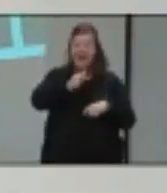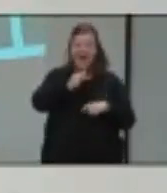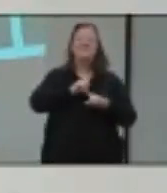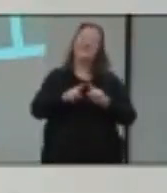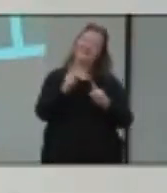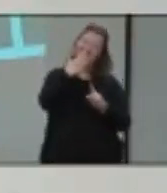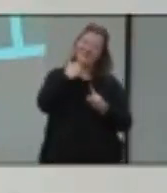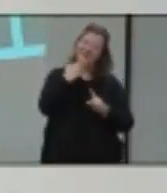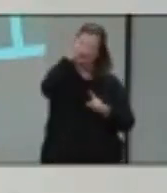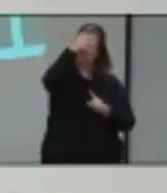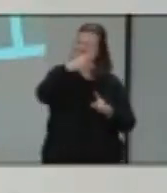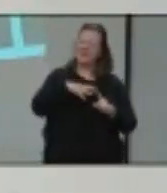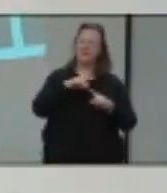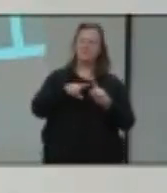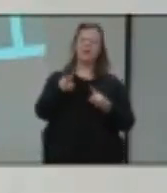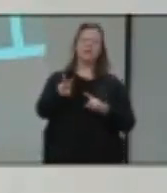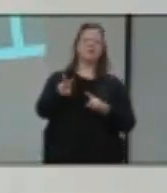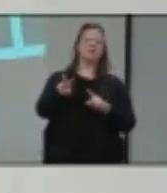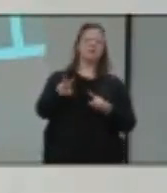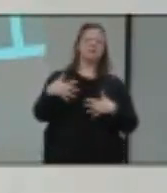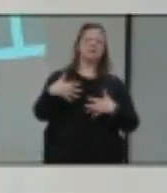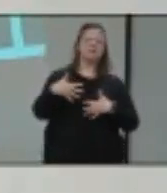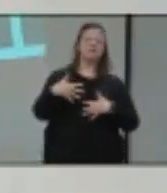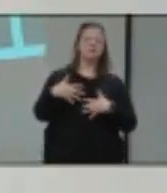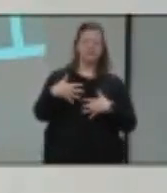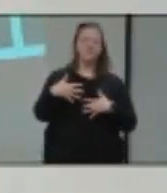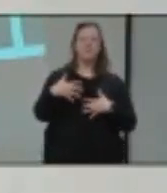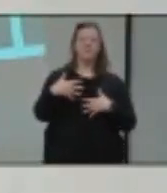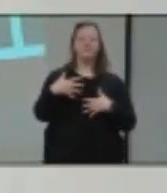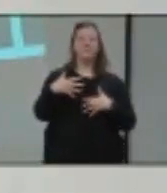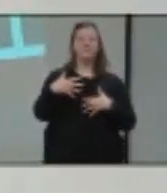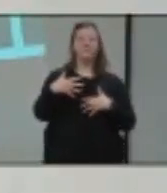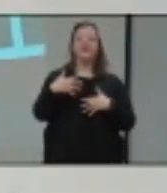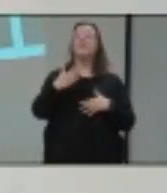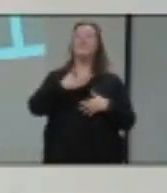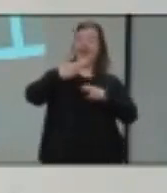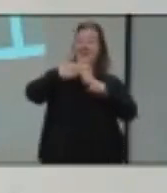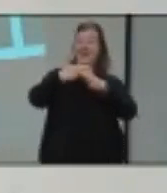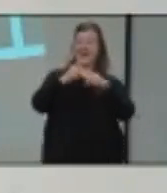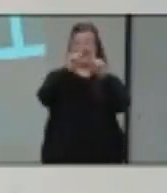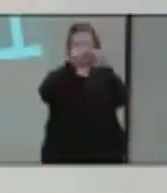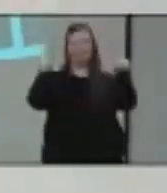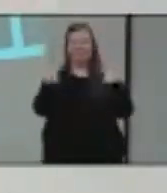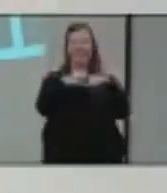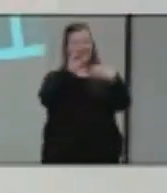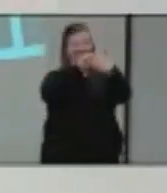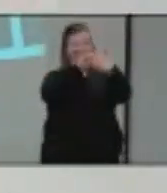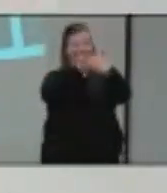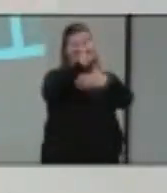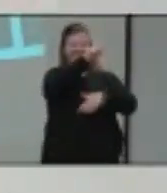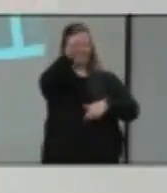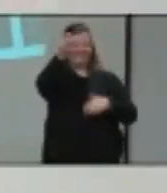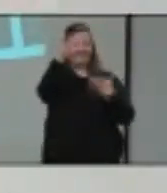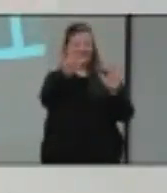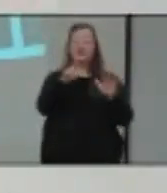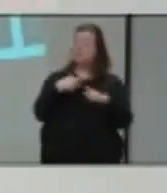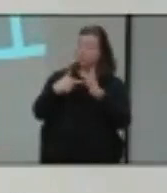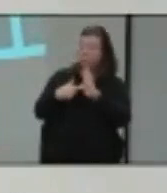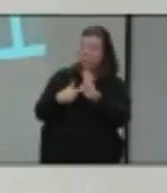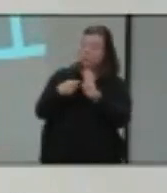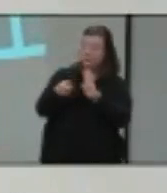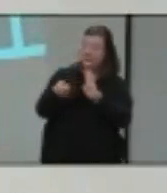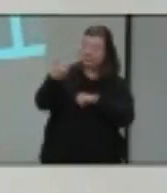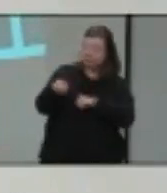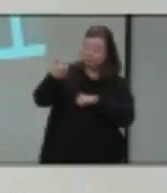adorable, but he still intimidated me. After writing my name on the whiteboard in his room, I showed him how to use his call button in case he